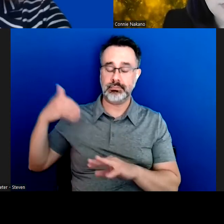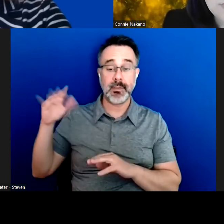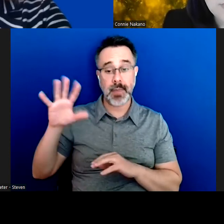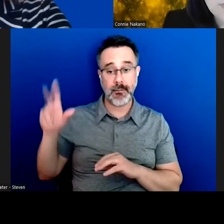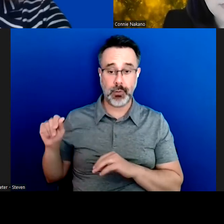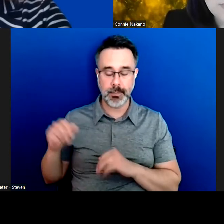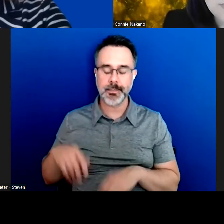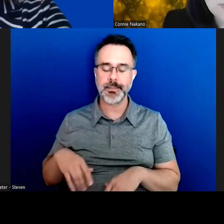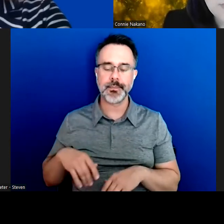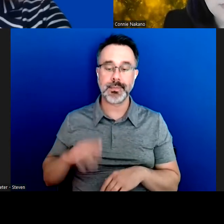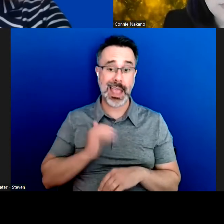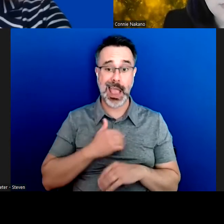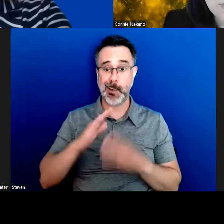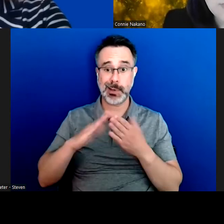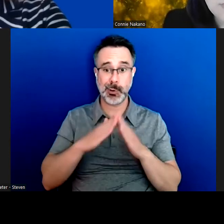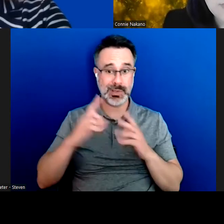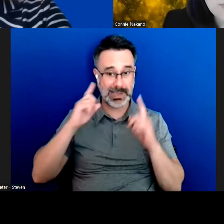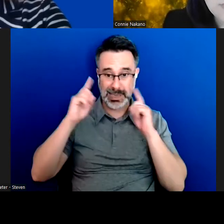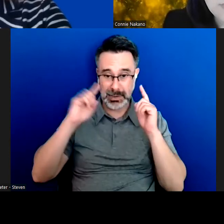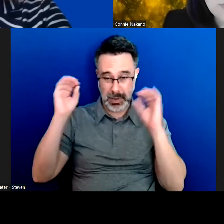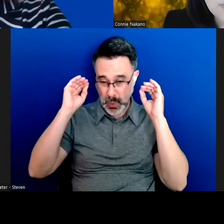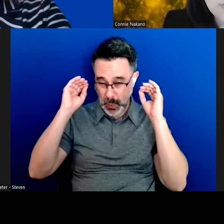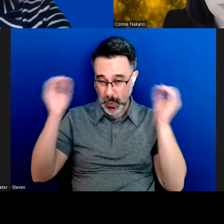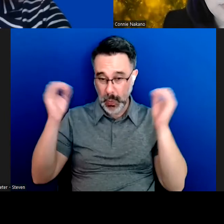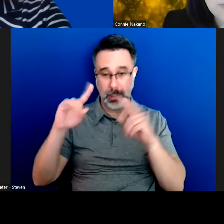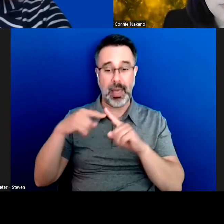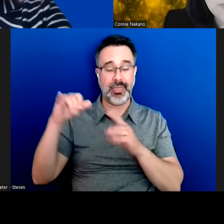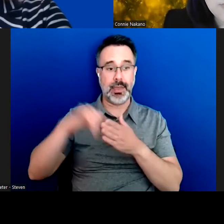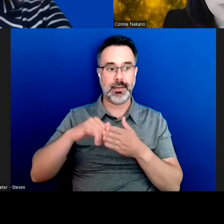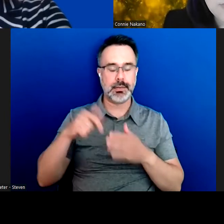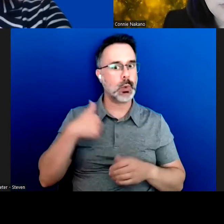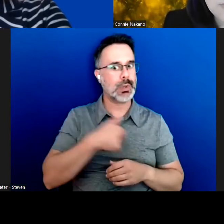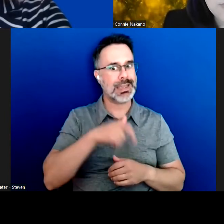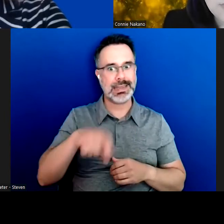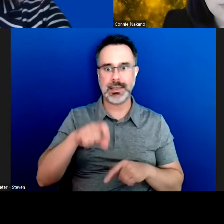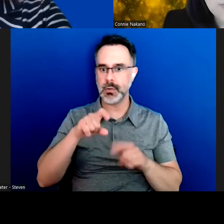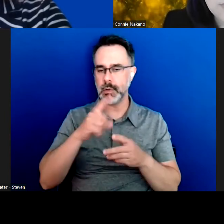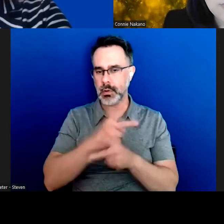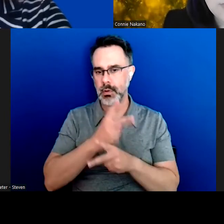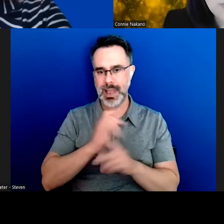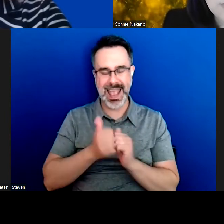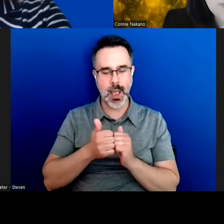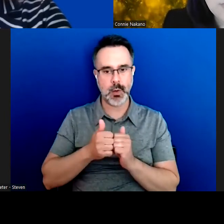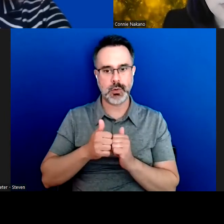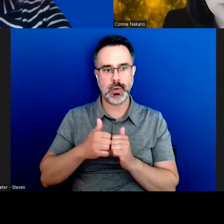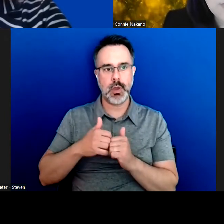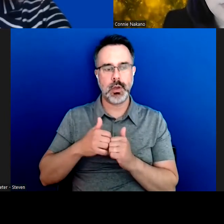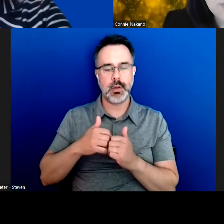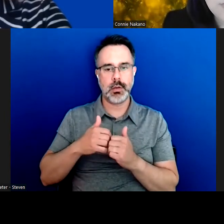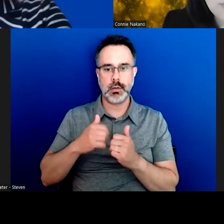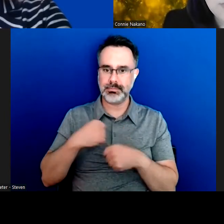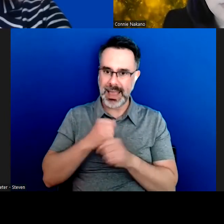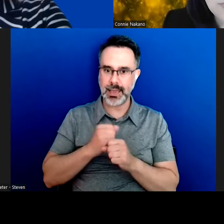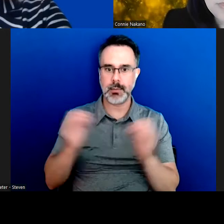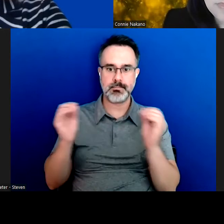Our community is not hearing about this stuff. So we've really got to figure out how we deepen that relationship to get information into our community